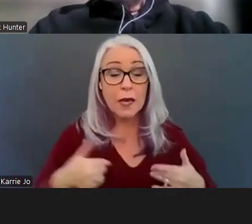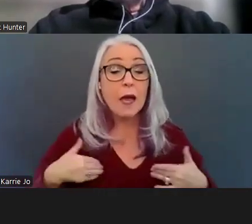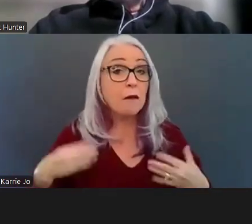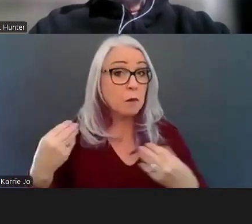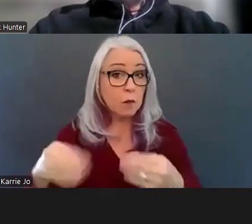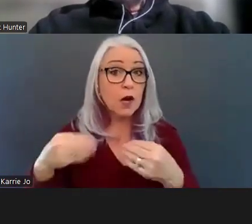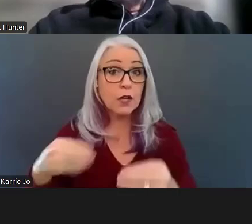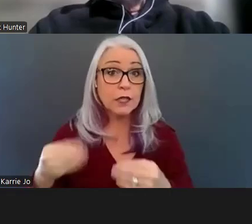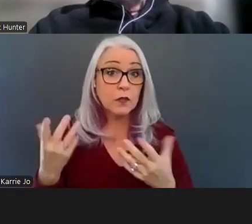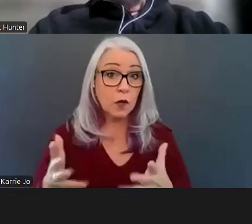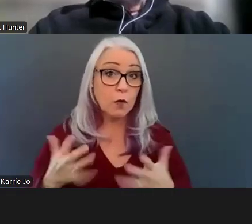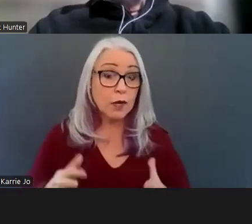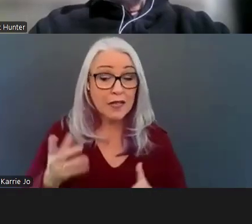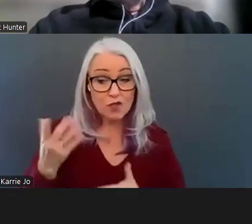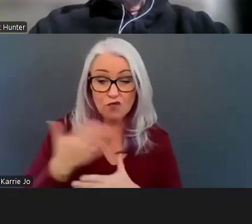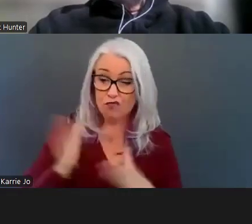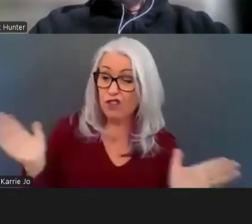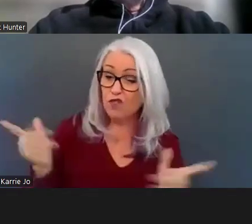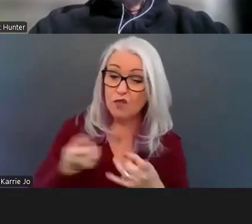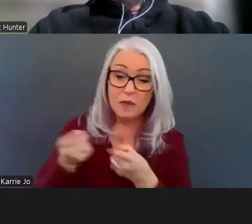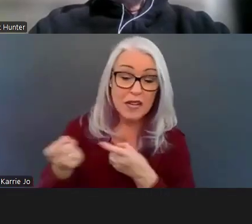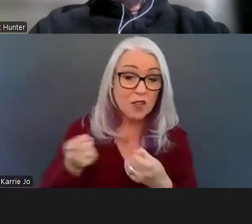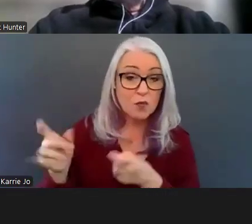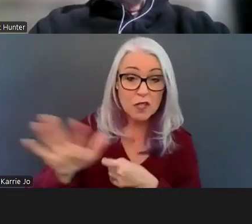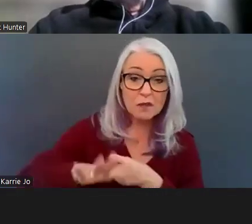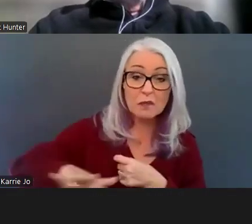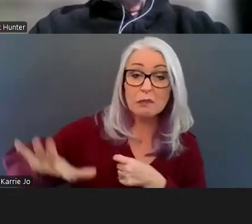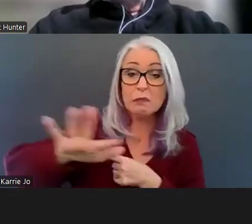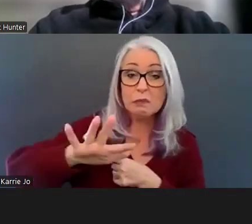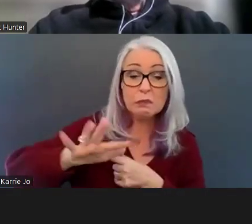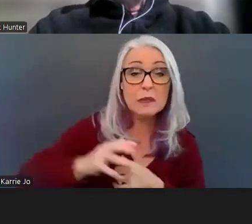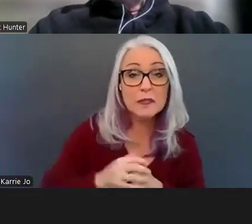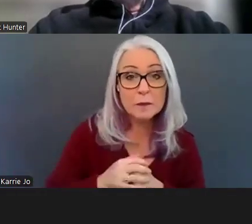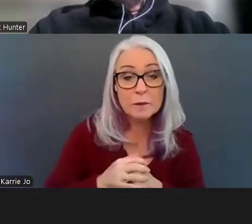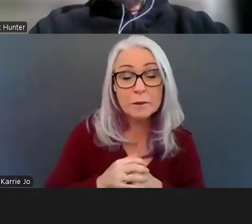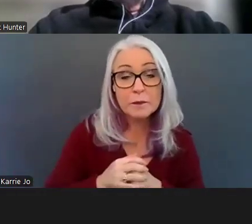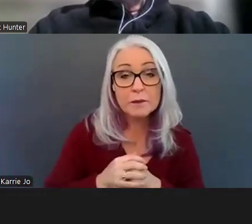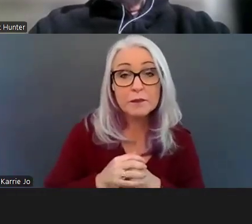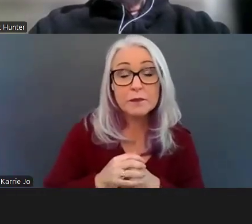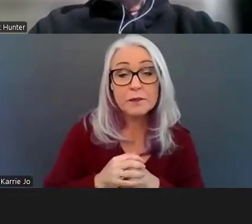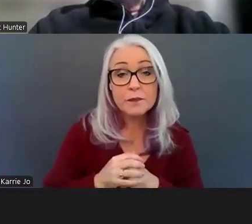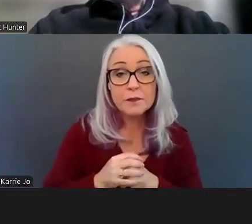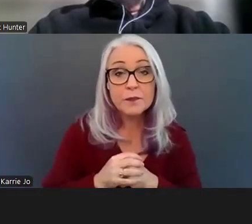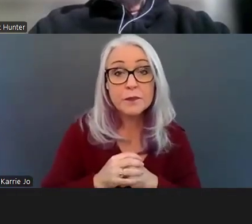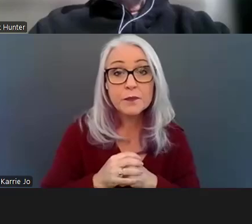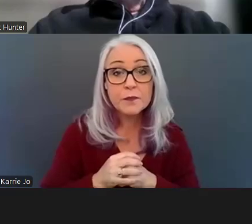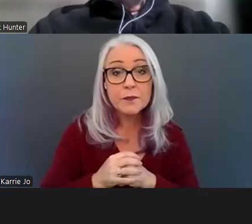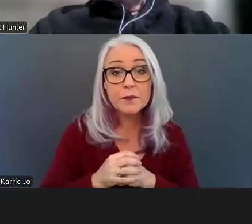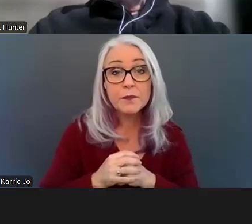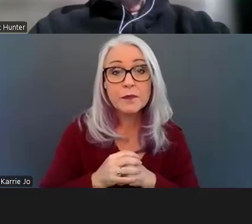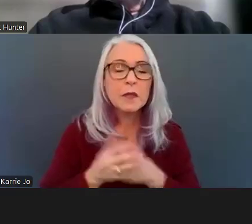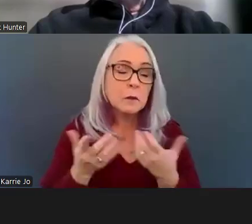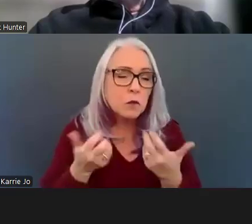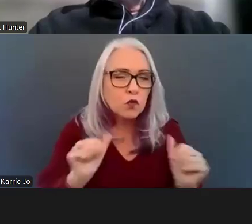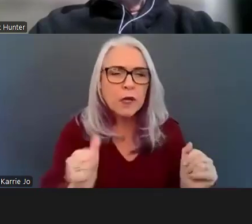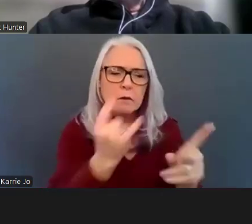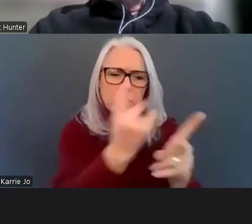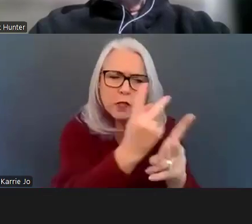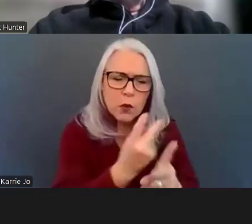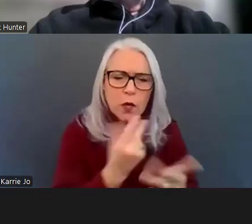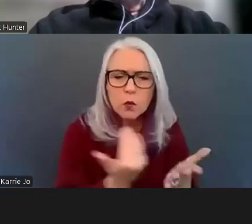just general management in areas, let alone think about using new species or